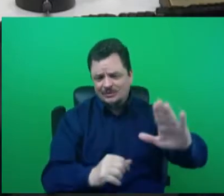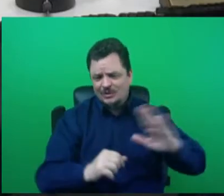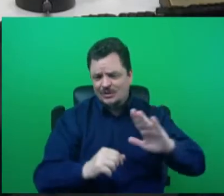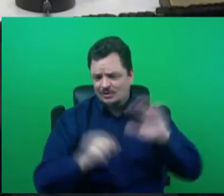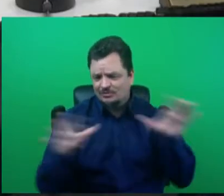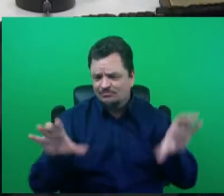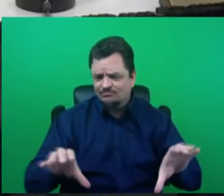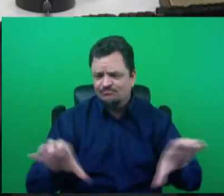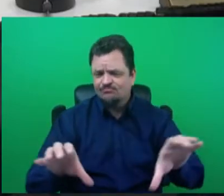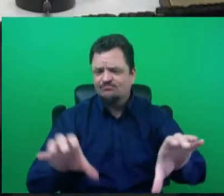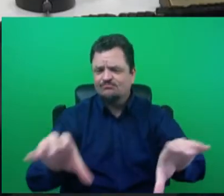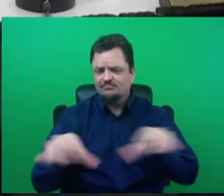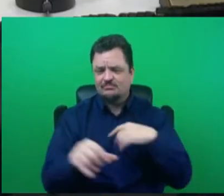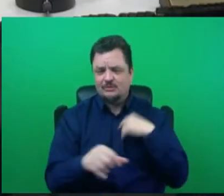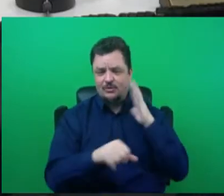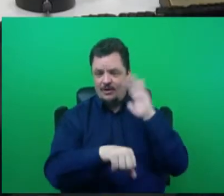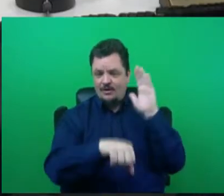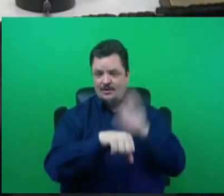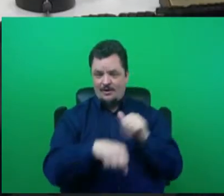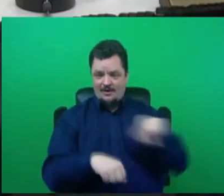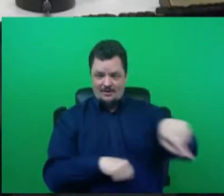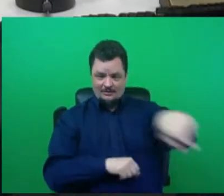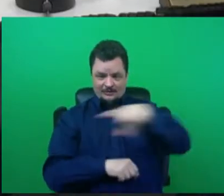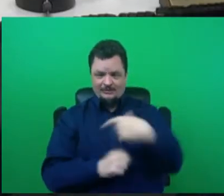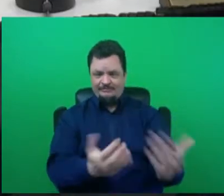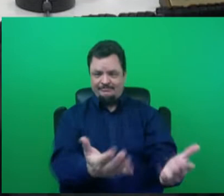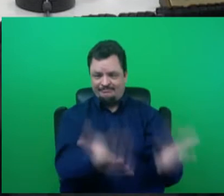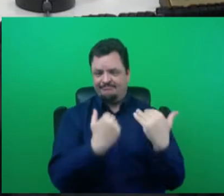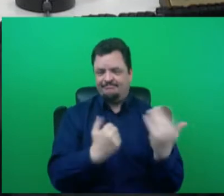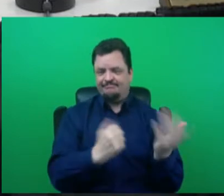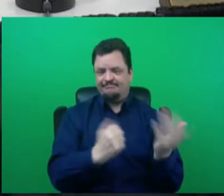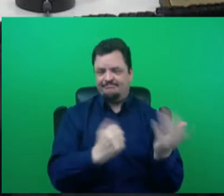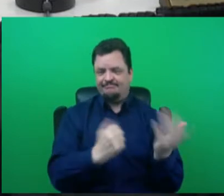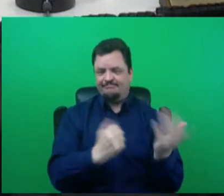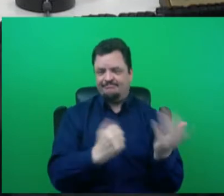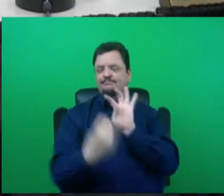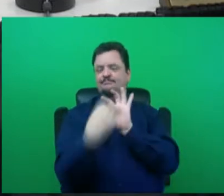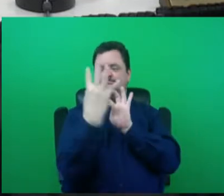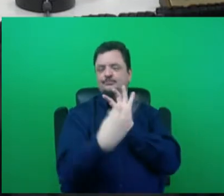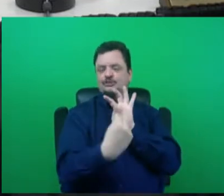a little bit later as well. But I did want to note,